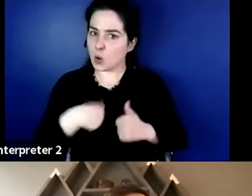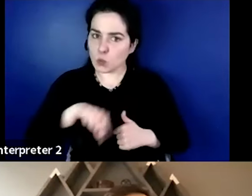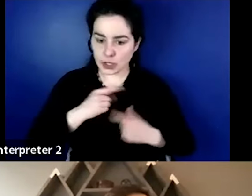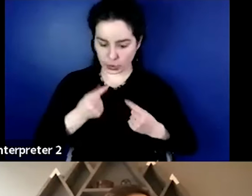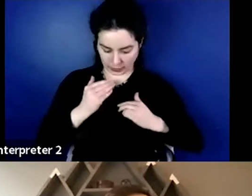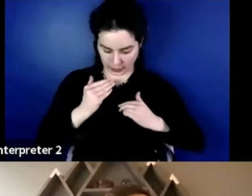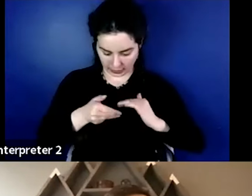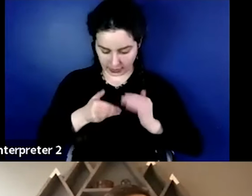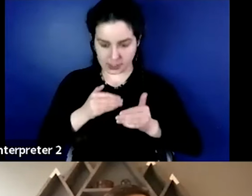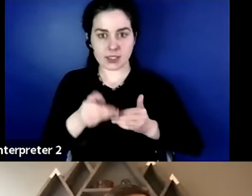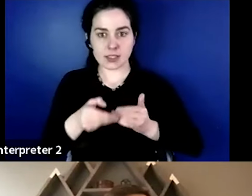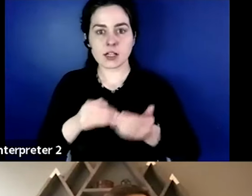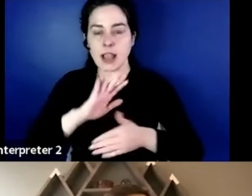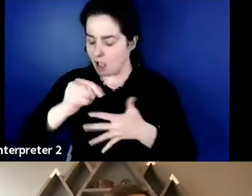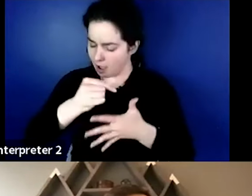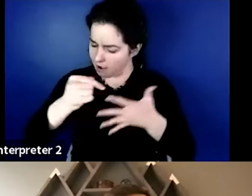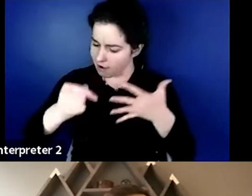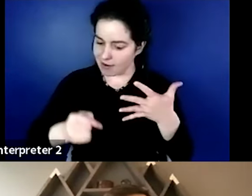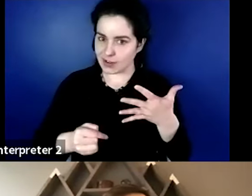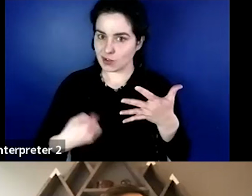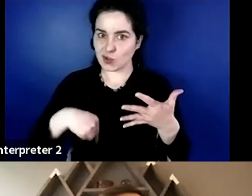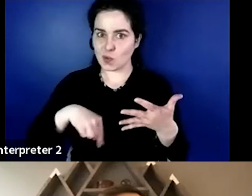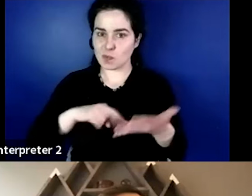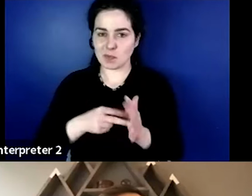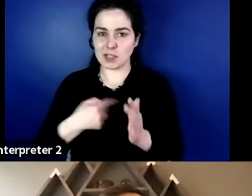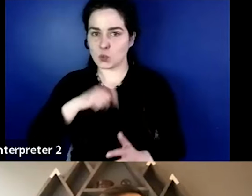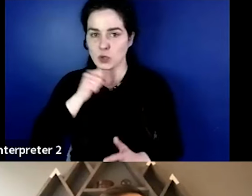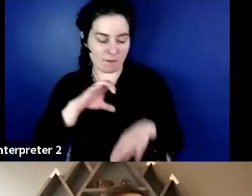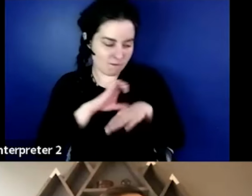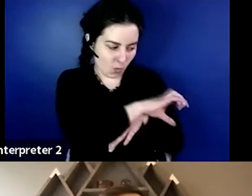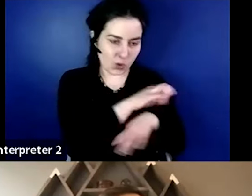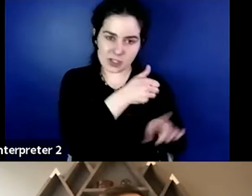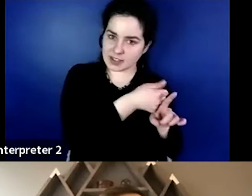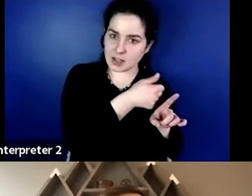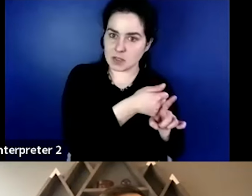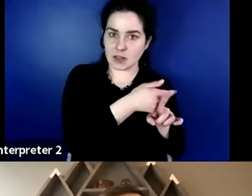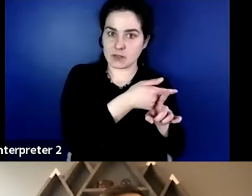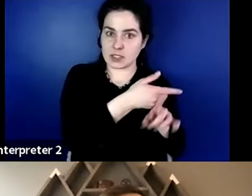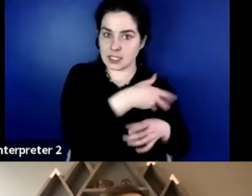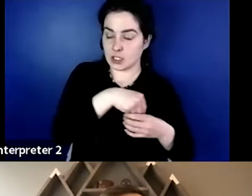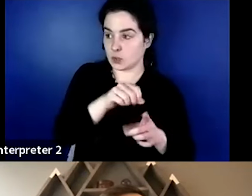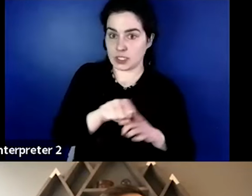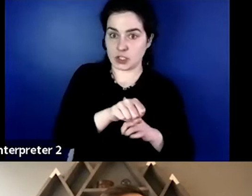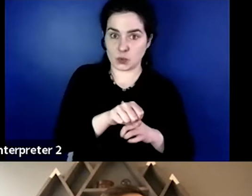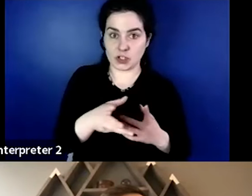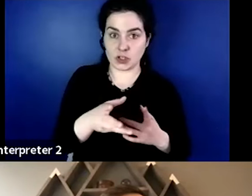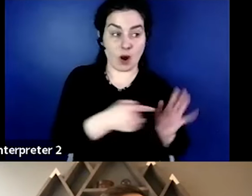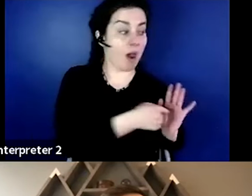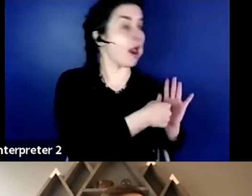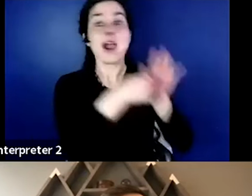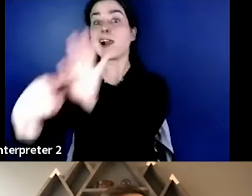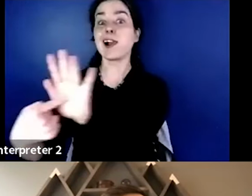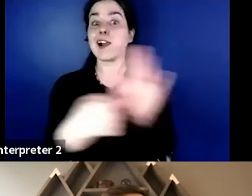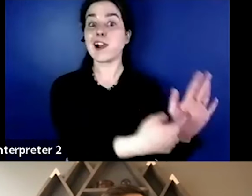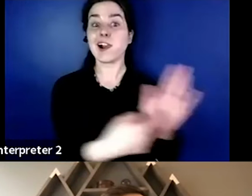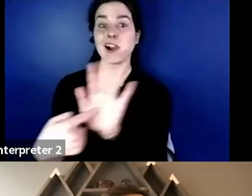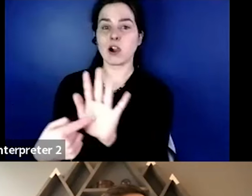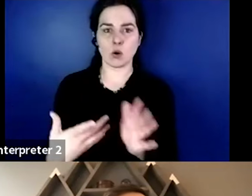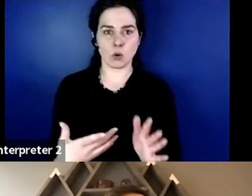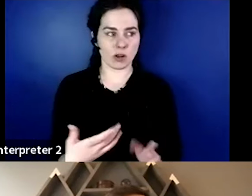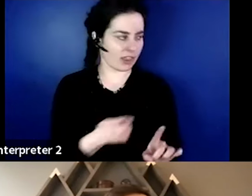so that we're not forcing them into a situation where either we're exposing them or they're forced to